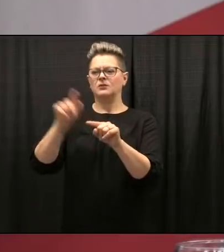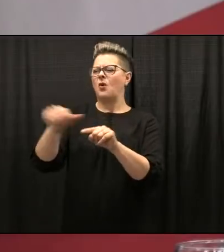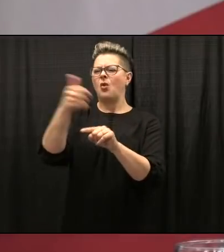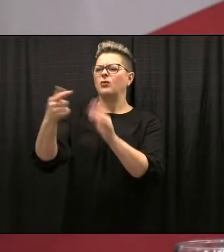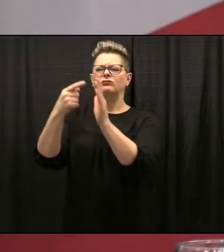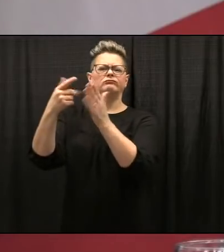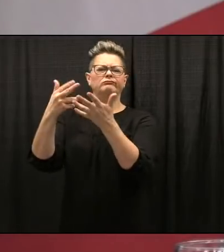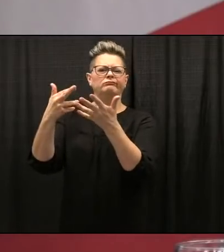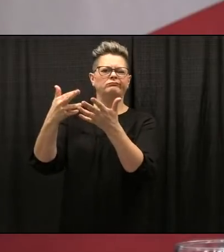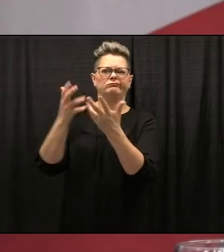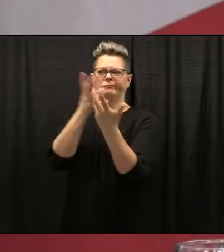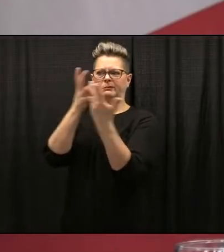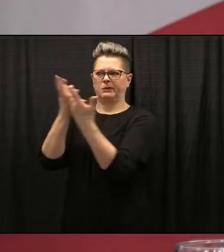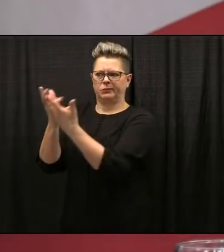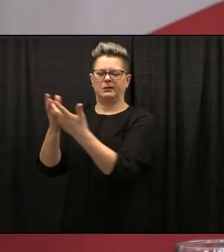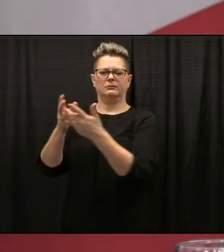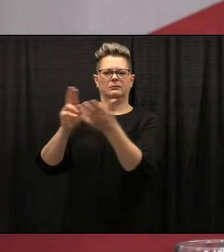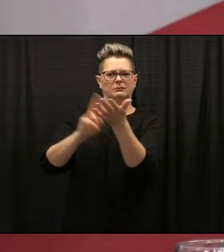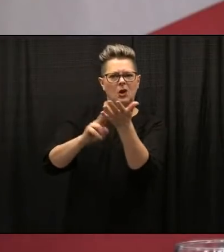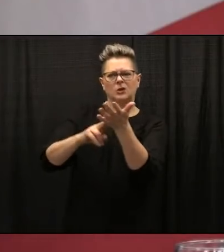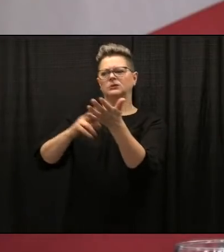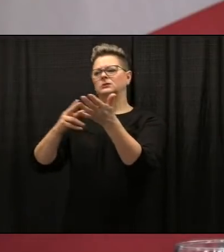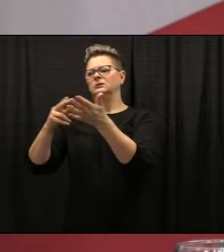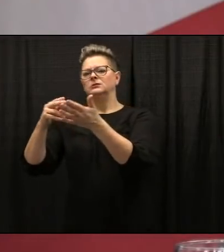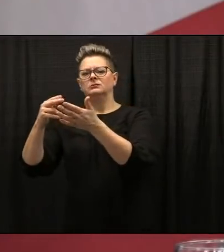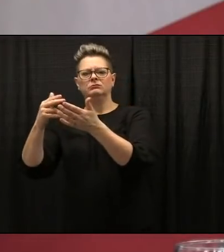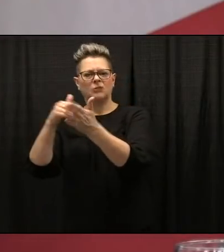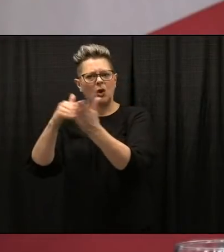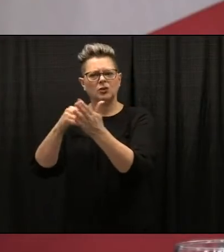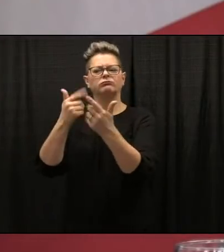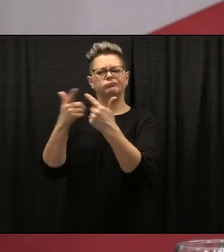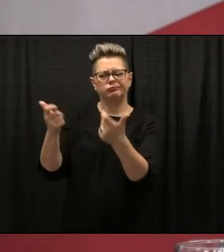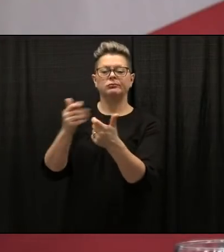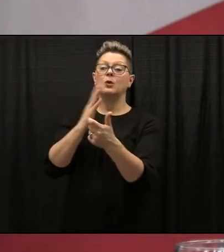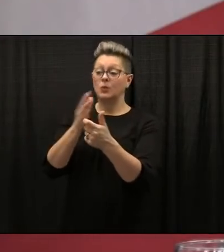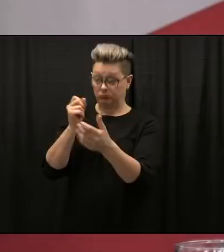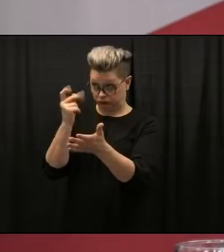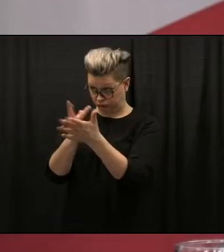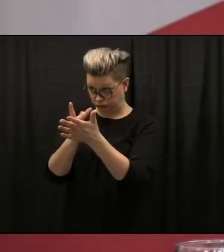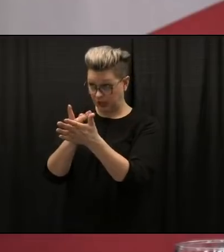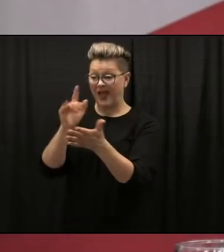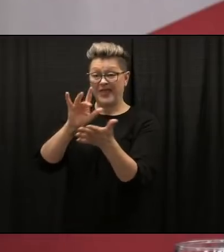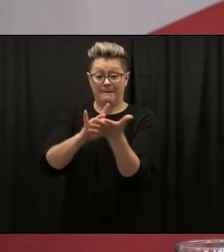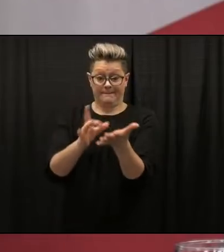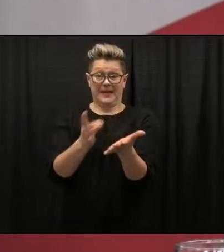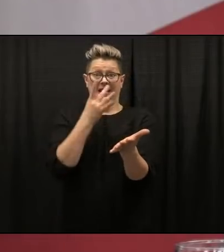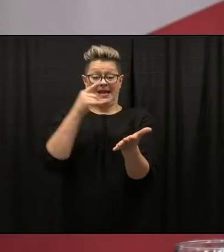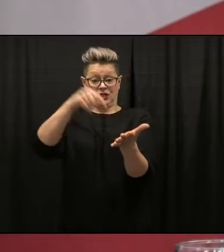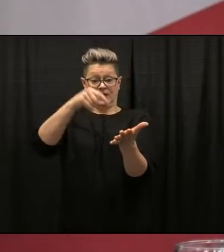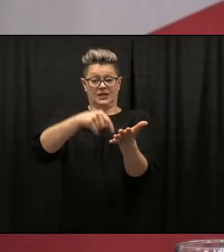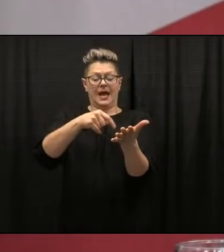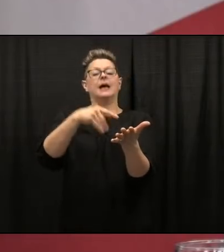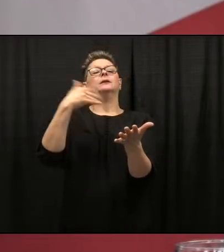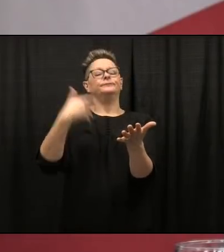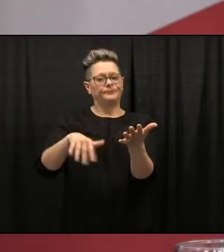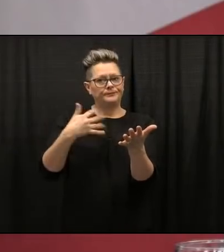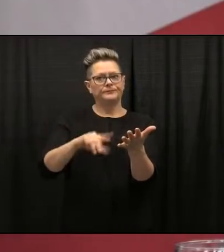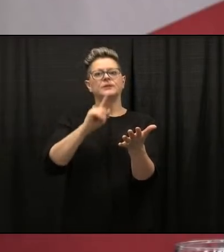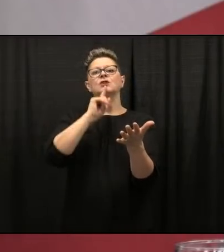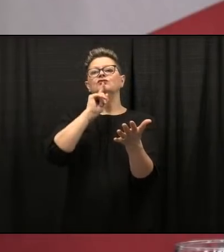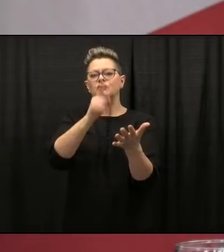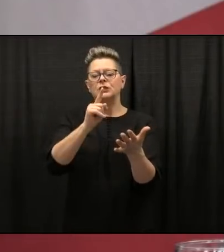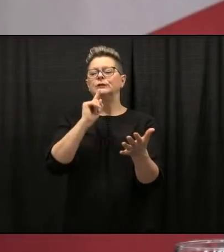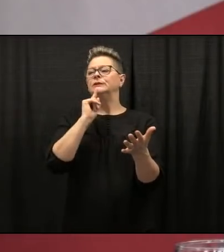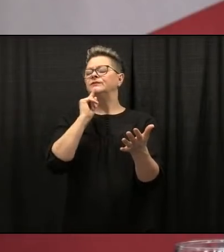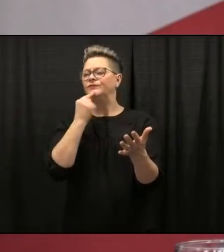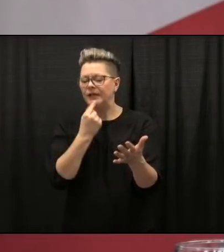criteria that your physician or nurse practitioner will know about. It is, however, a medication that is associated with significant and severe